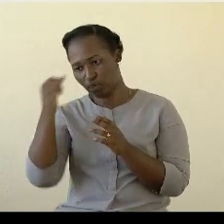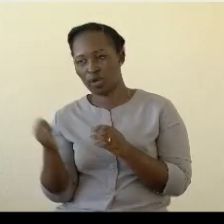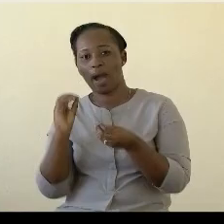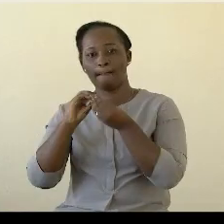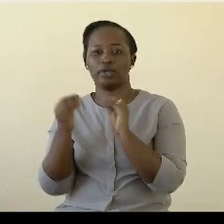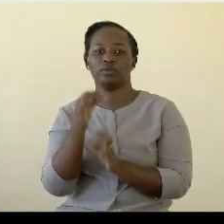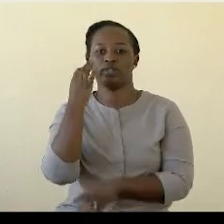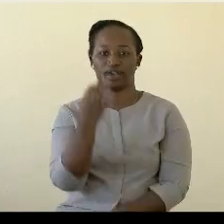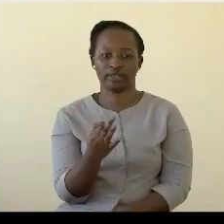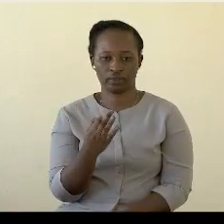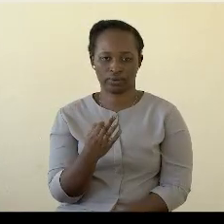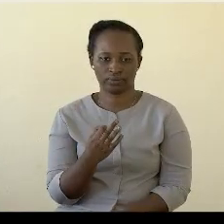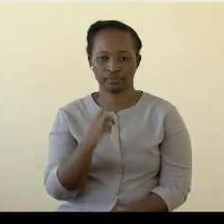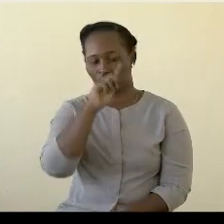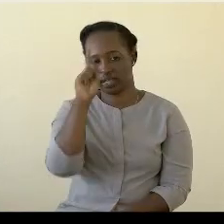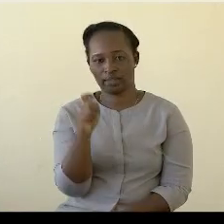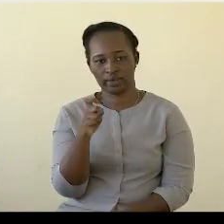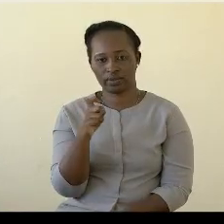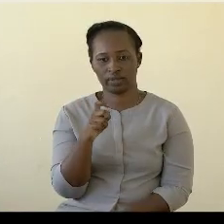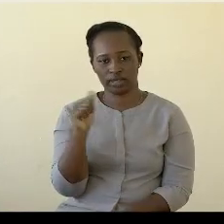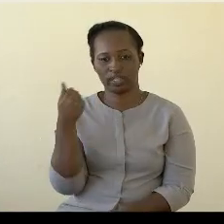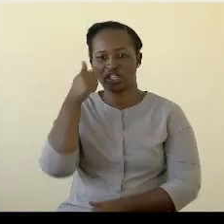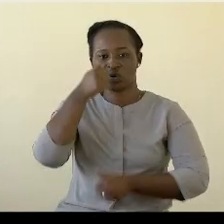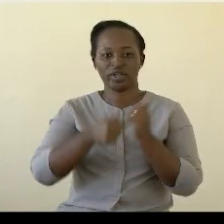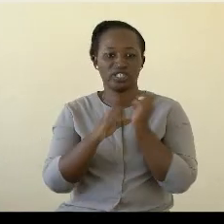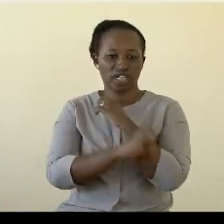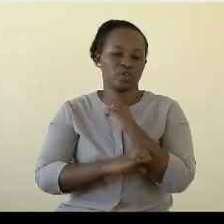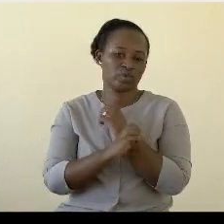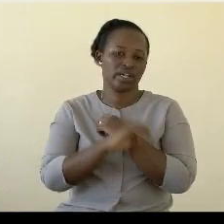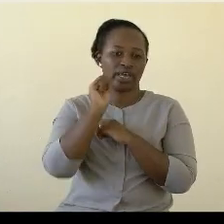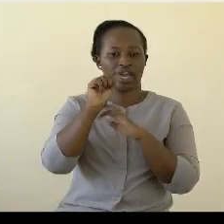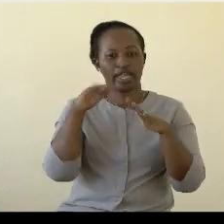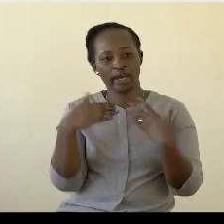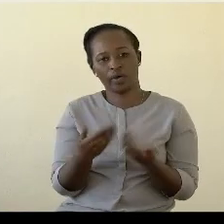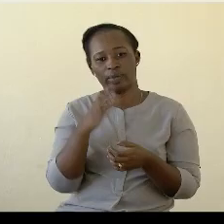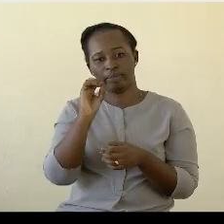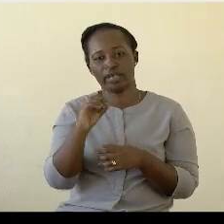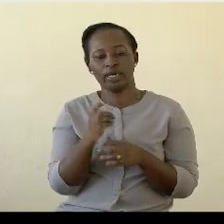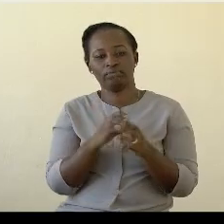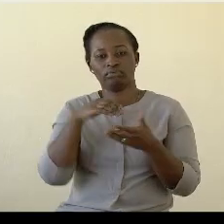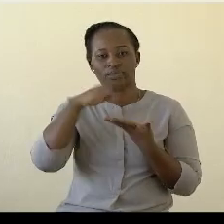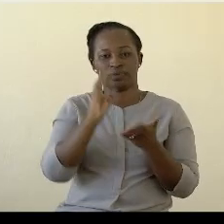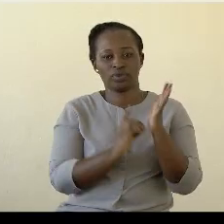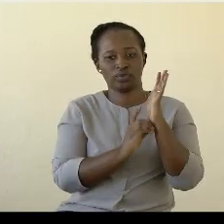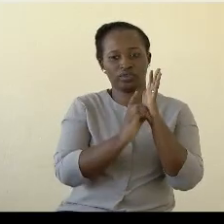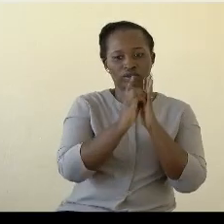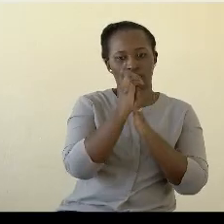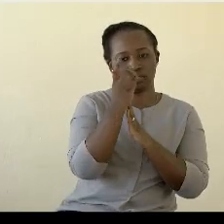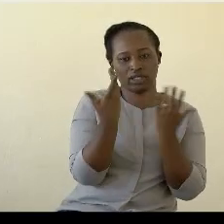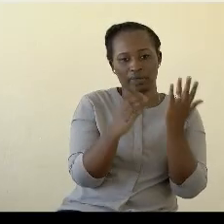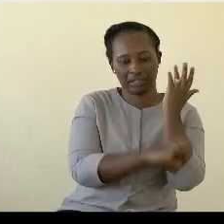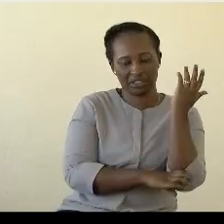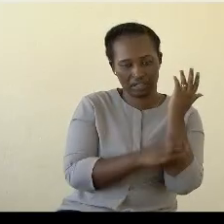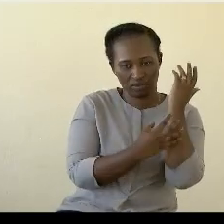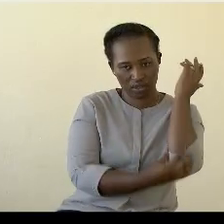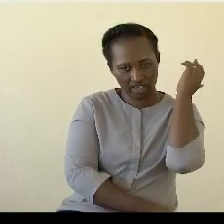marks. Question is, which country, OAB, is most likely to be developing country? So you need to think